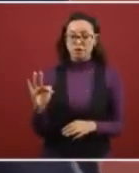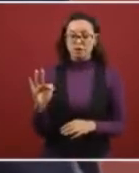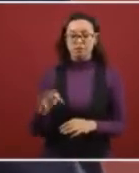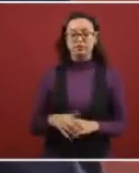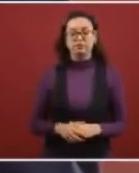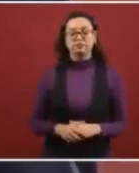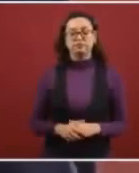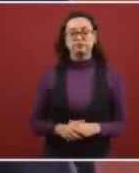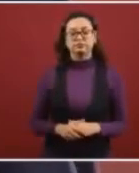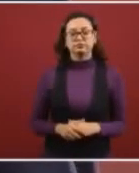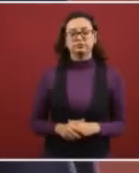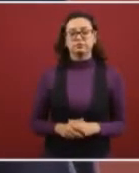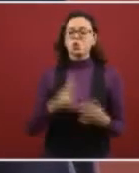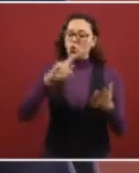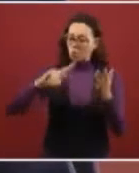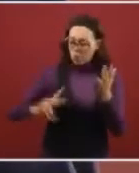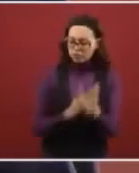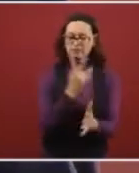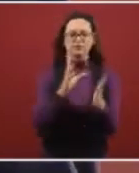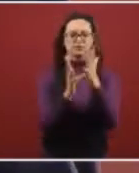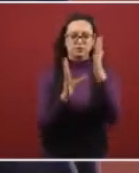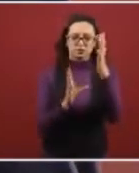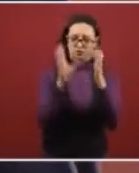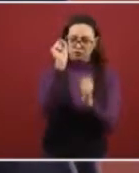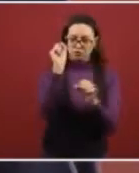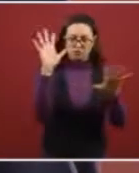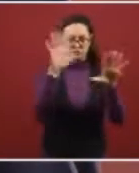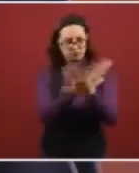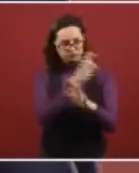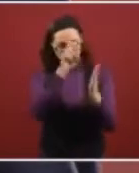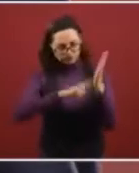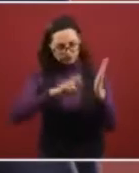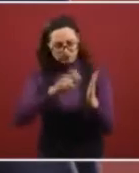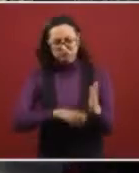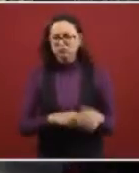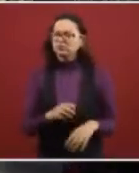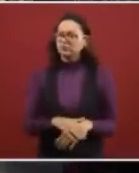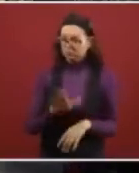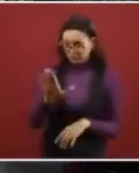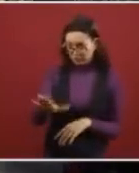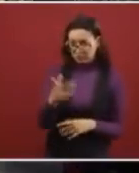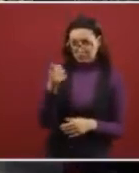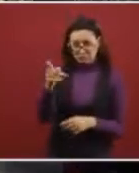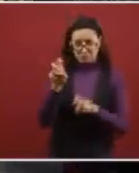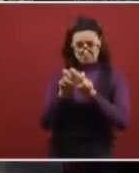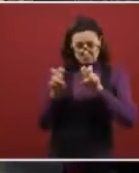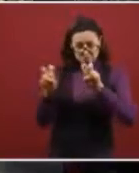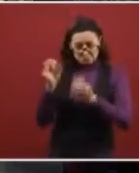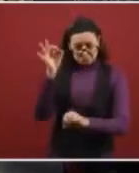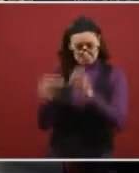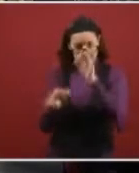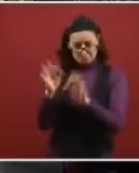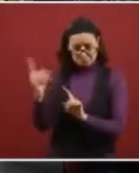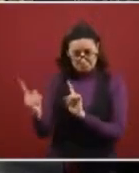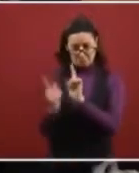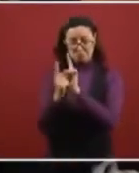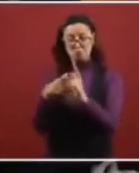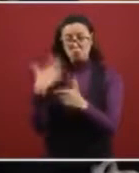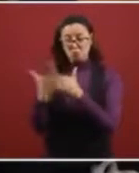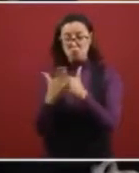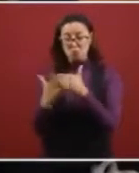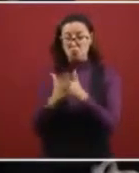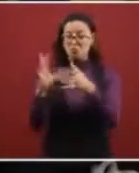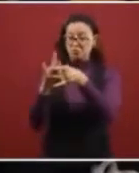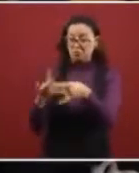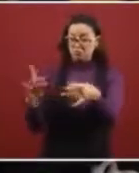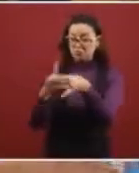De reforma constitucional. Of constitutional reform. ¿Con el ministro? And you would do that with the ministry?